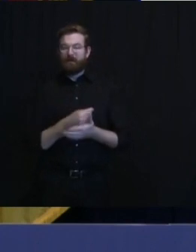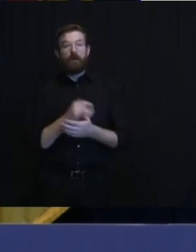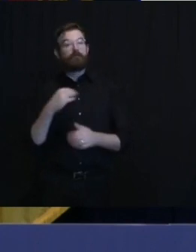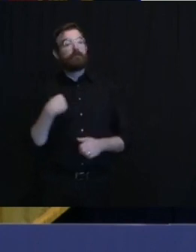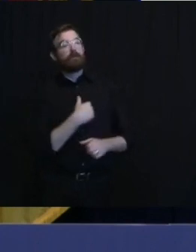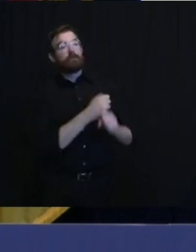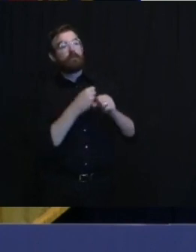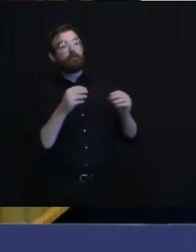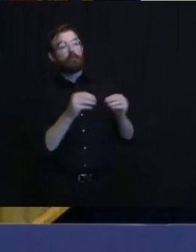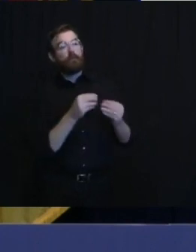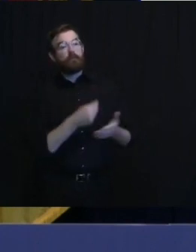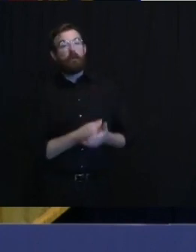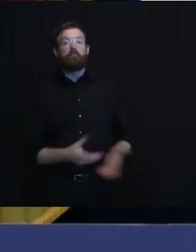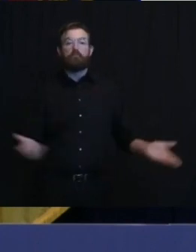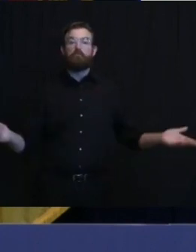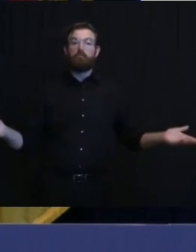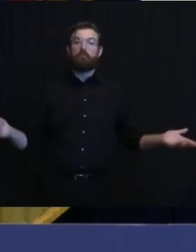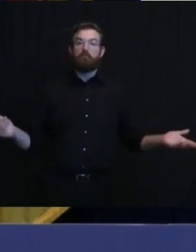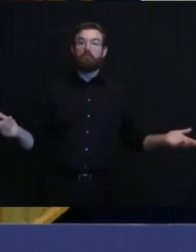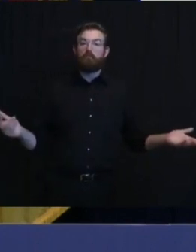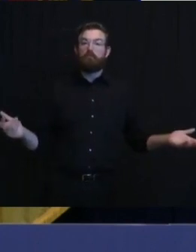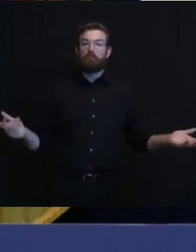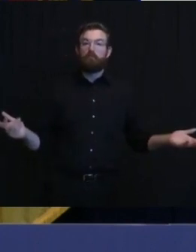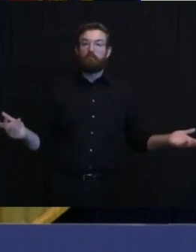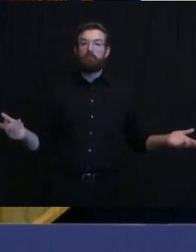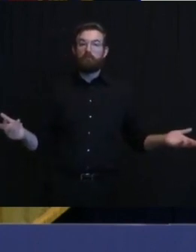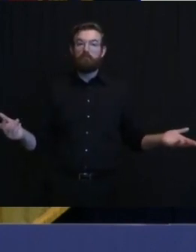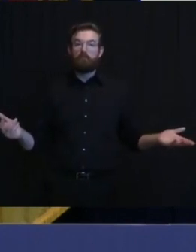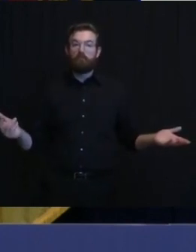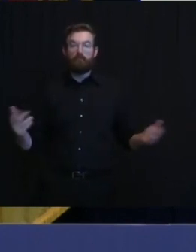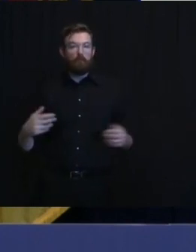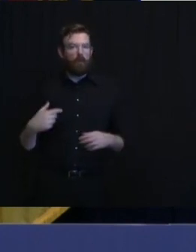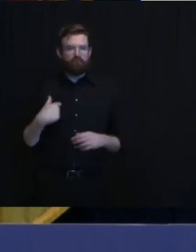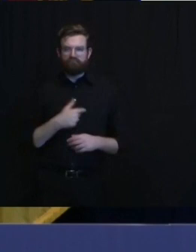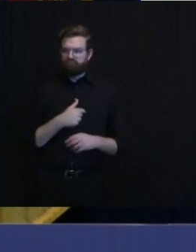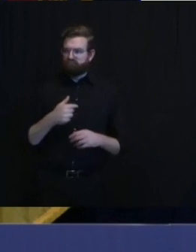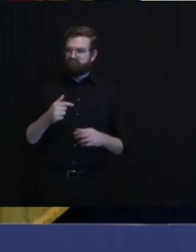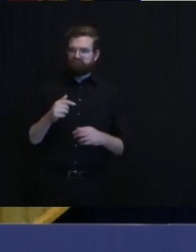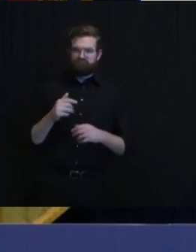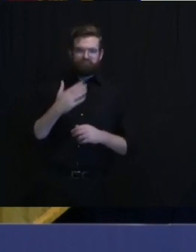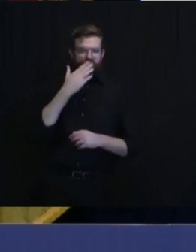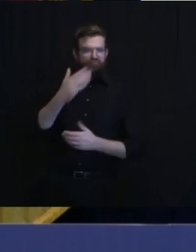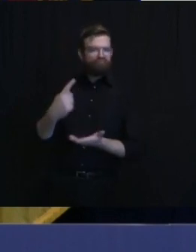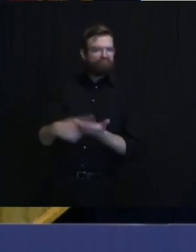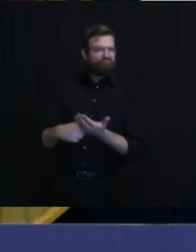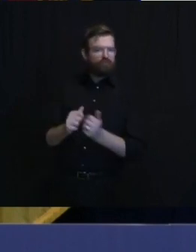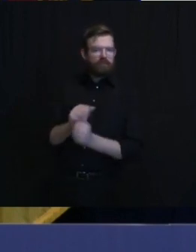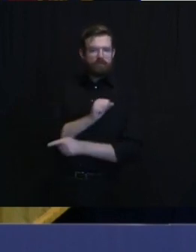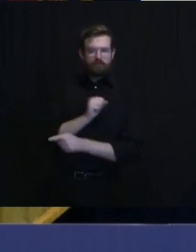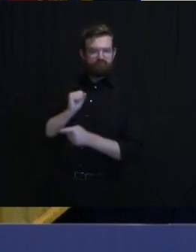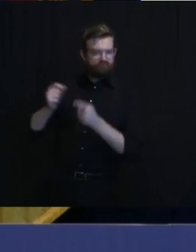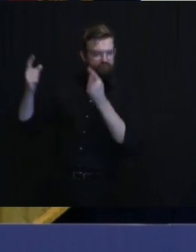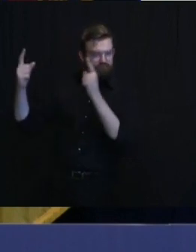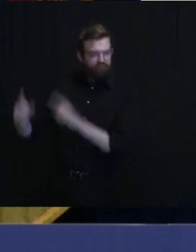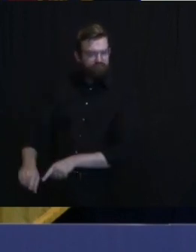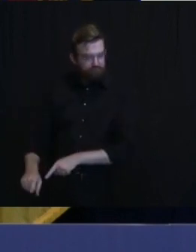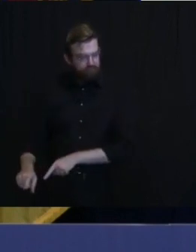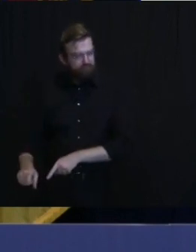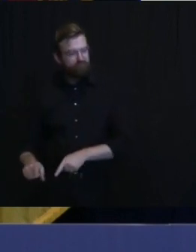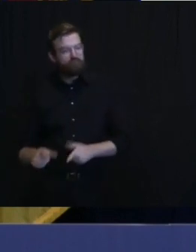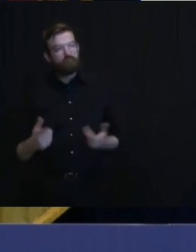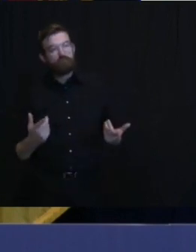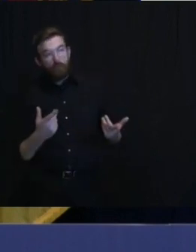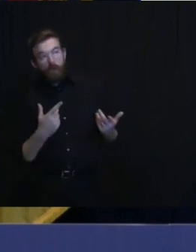see anything at odds with that. It's just we're out of money, and folks have to understand that. And that's cutting across the entirety of government.